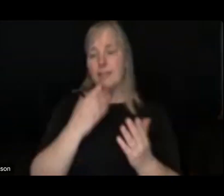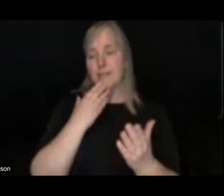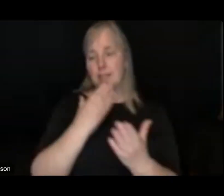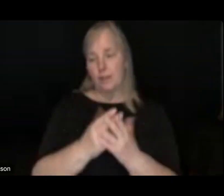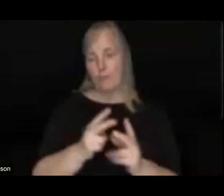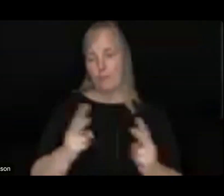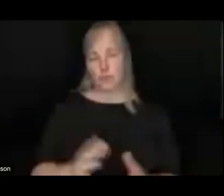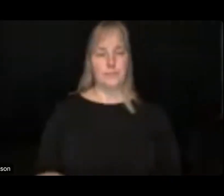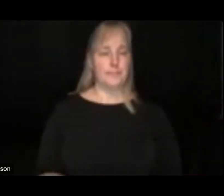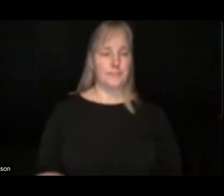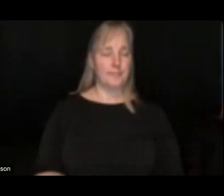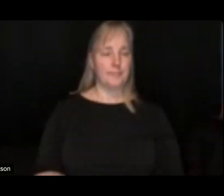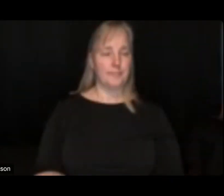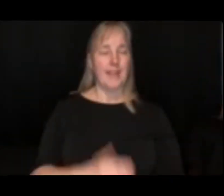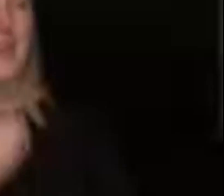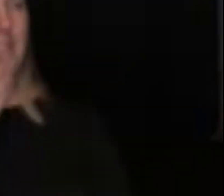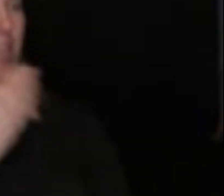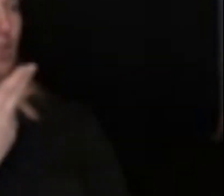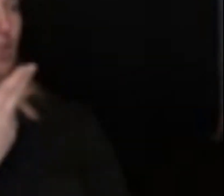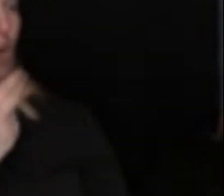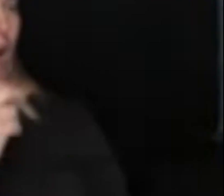Okay, thanks, Holly.